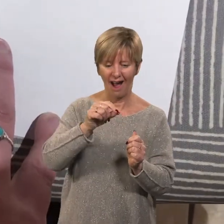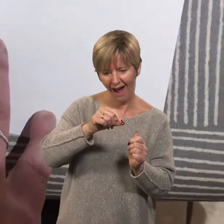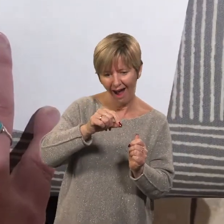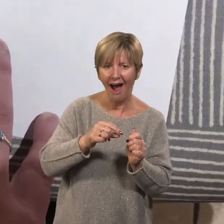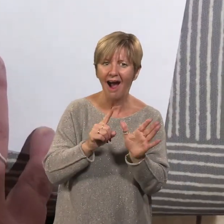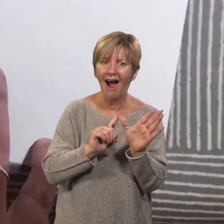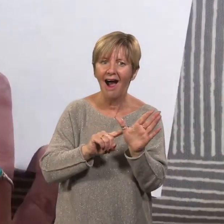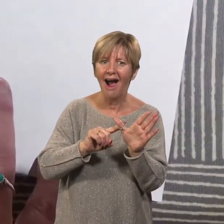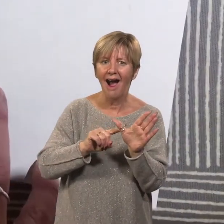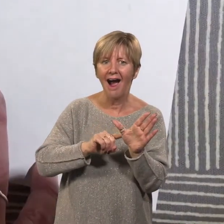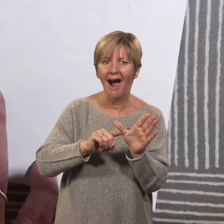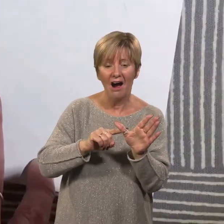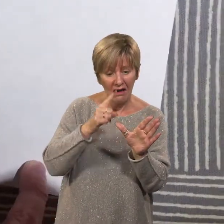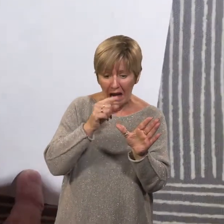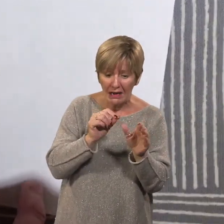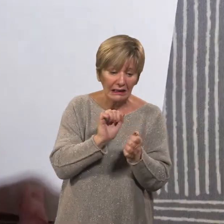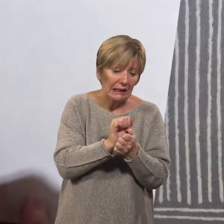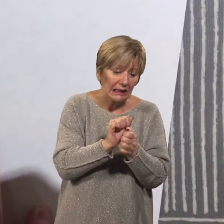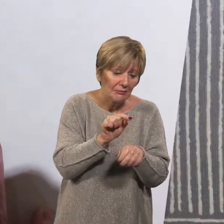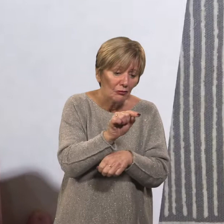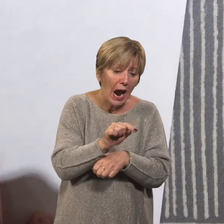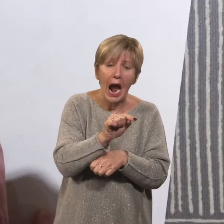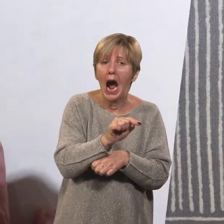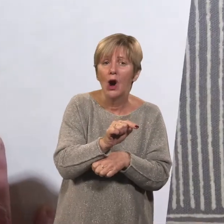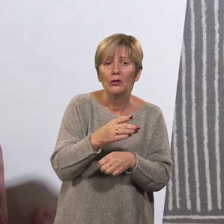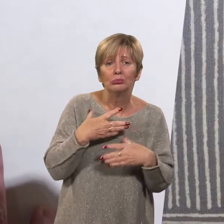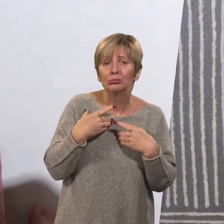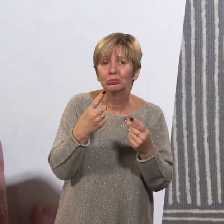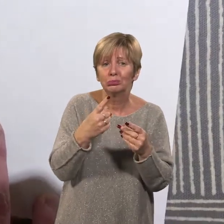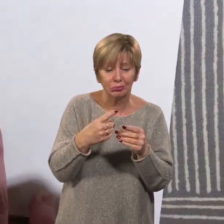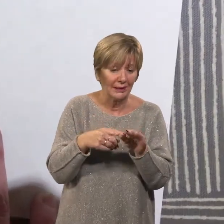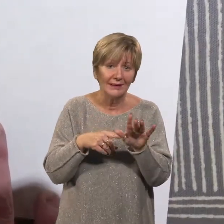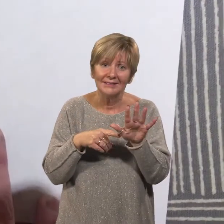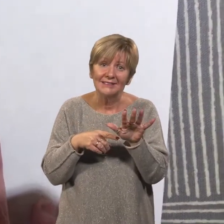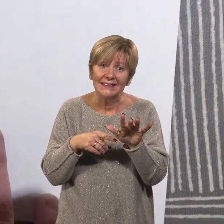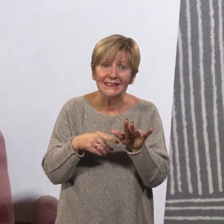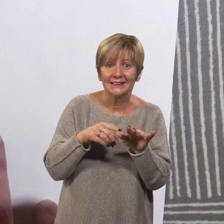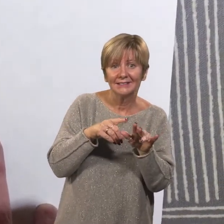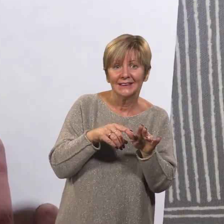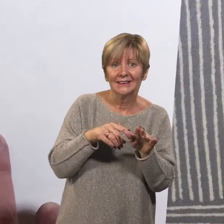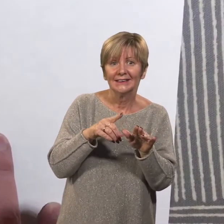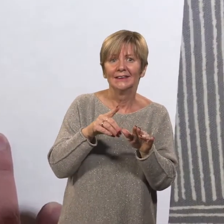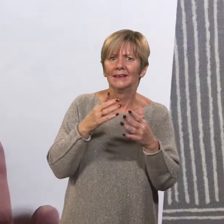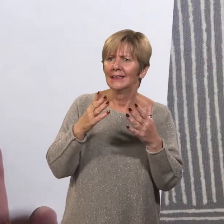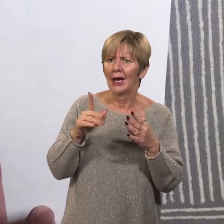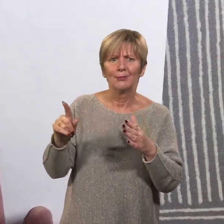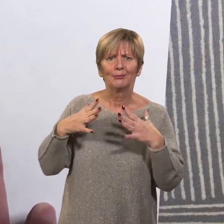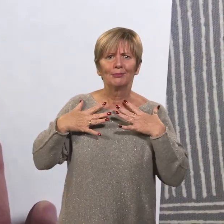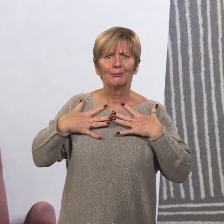keep it as a circle and do his fingers. There we are. Okay, now we're going to do his